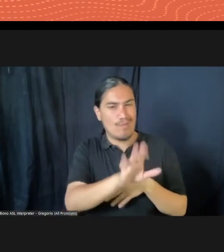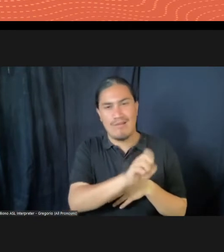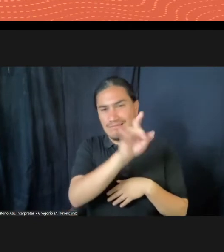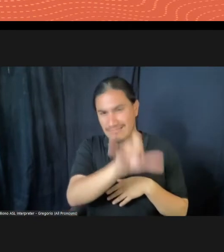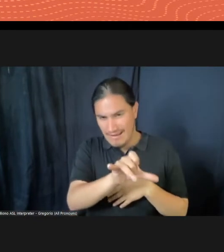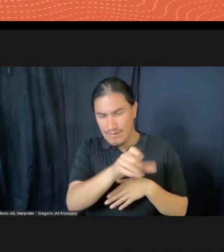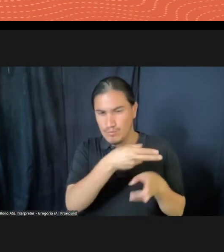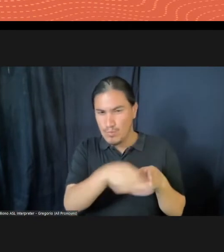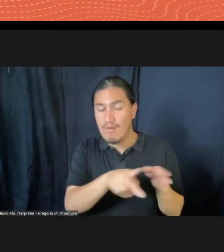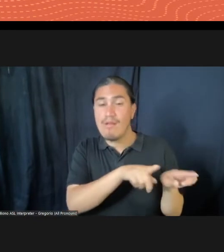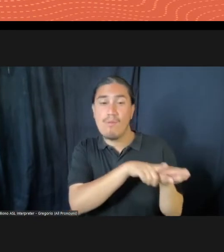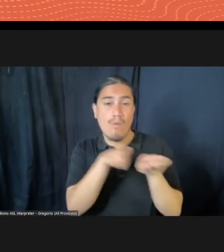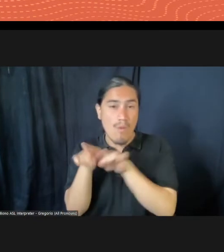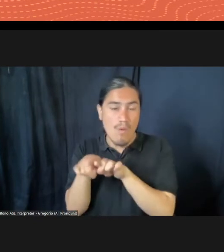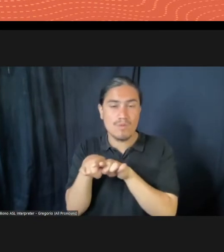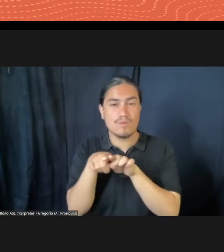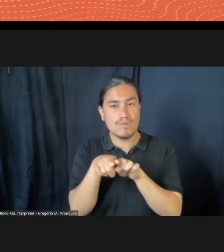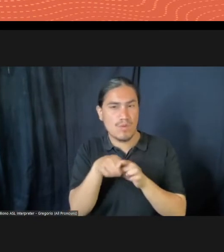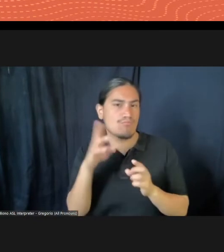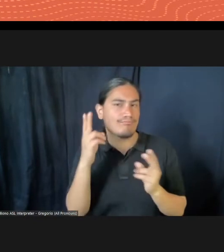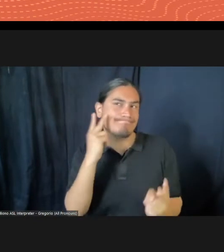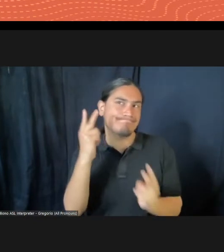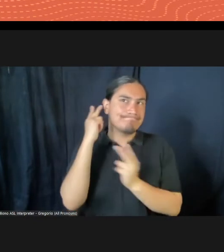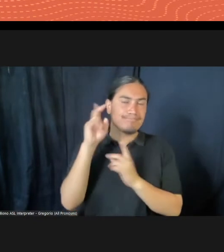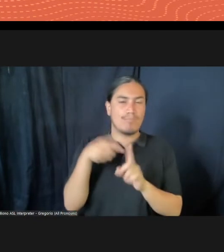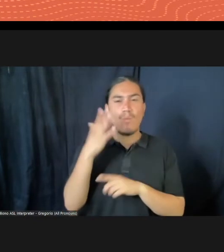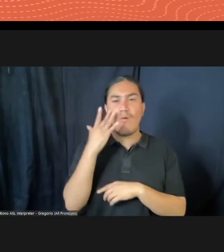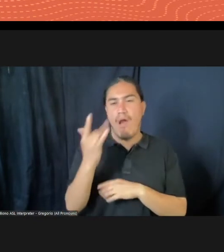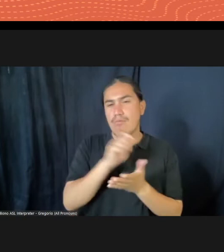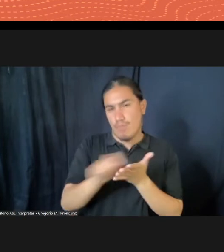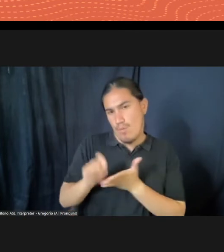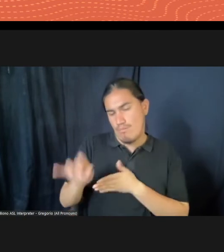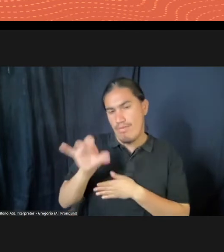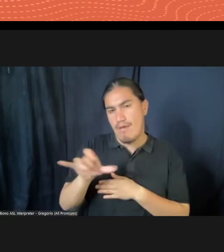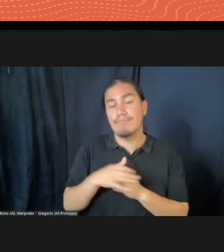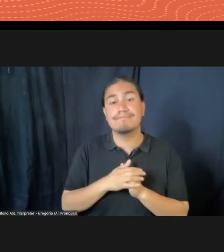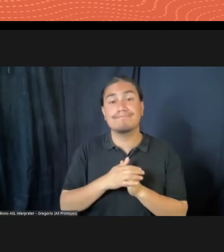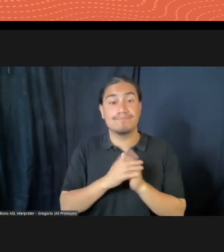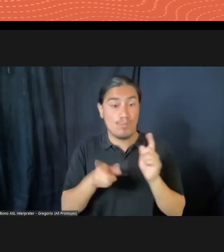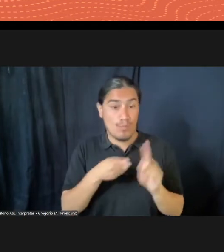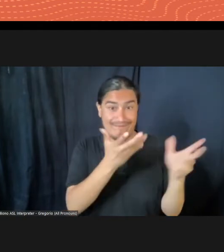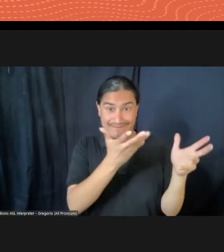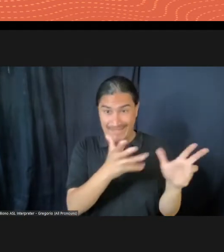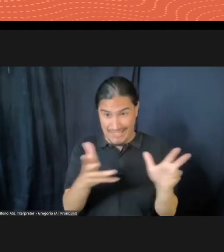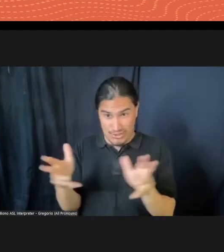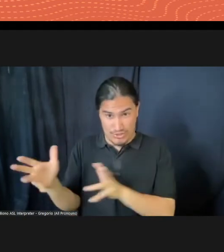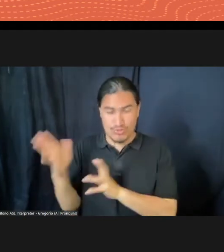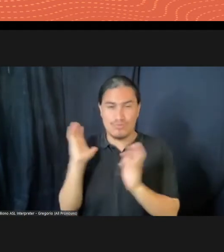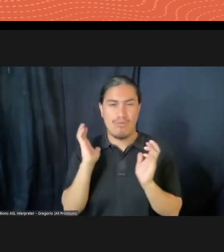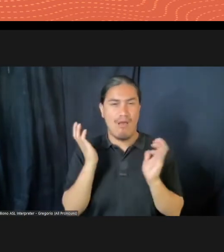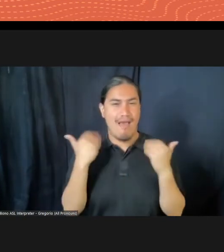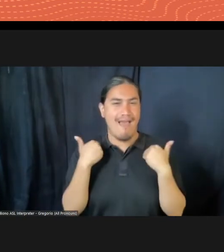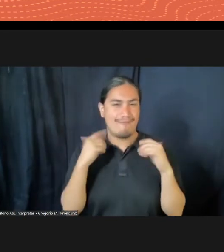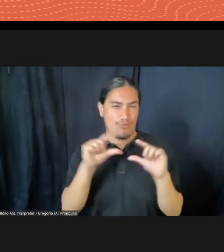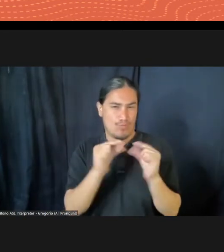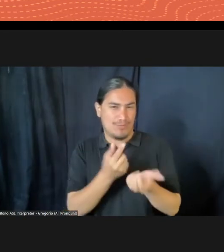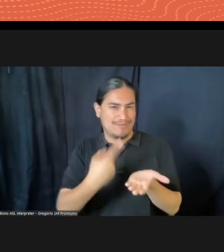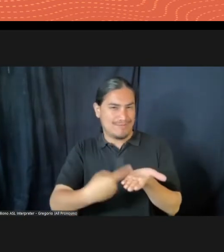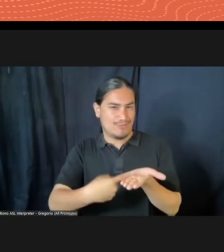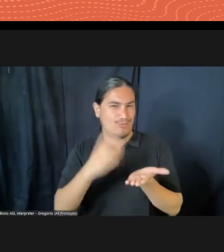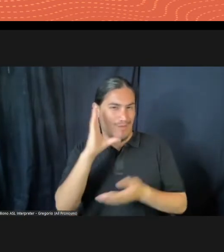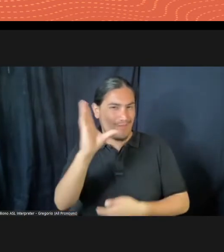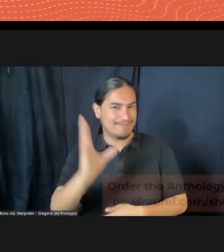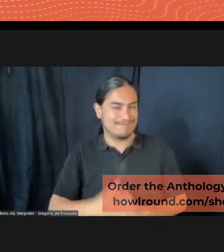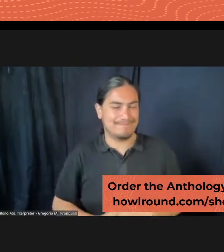some reflections on what they wrote. After we hear from each person, we'll close with a group discussion.